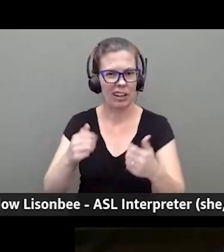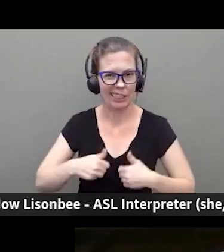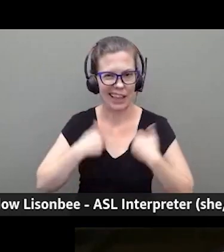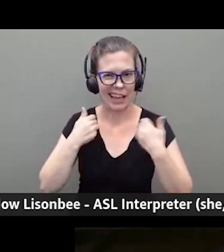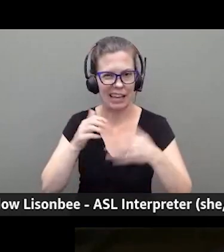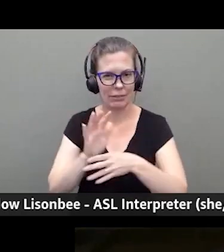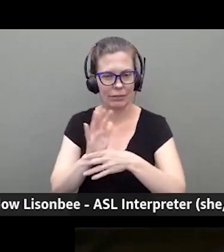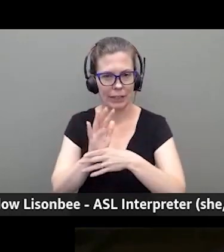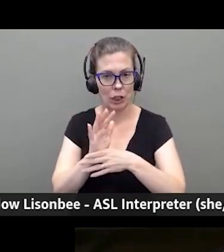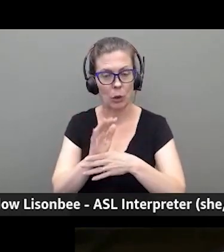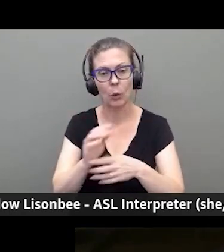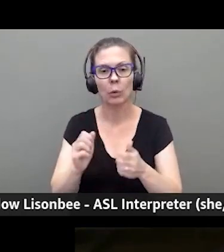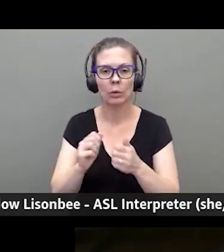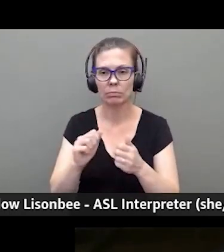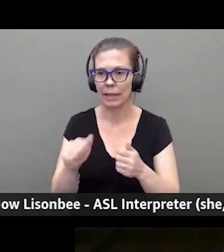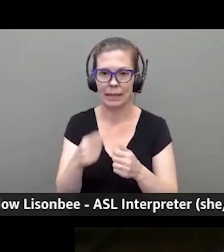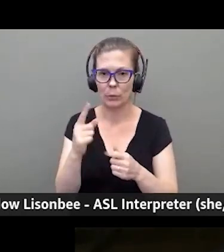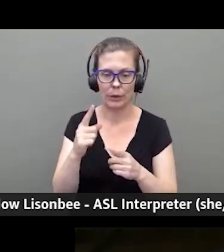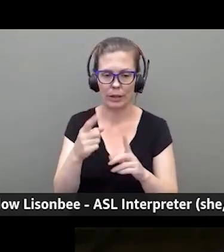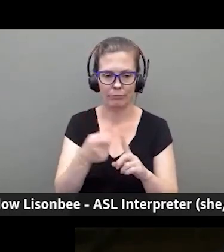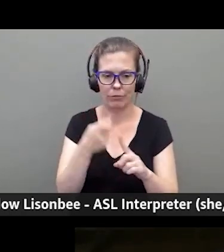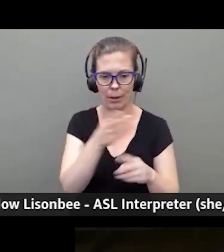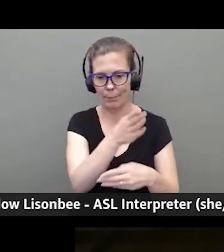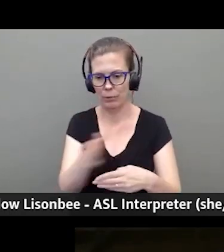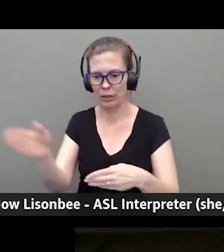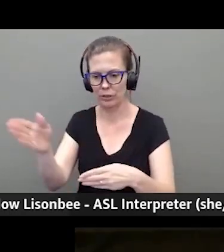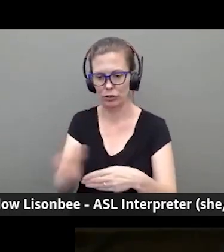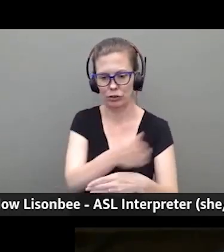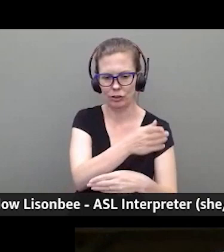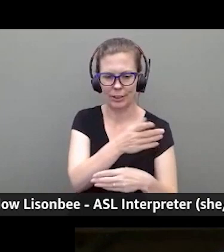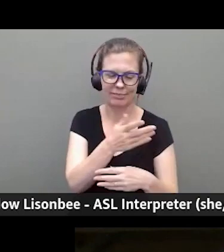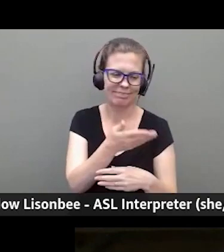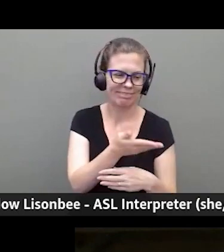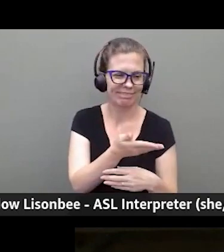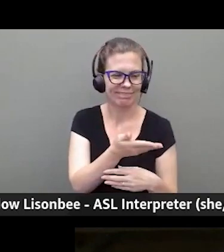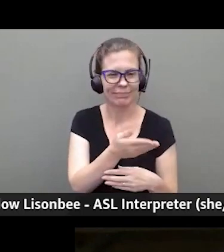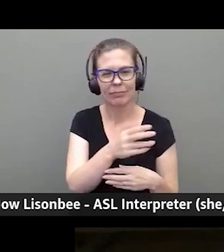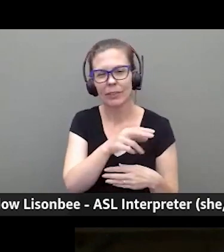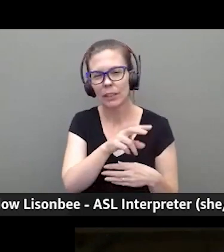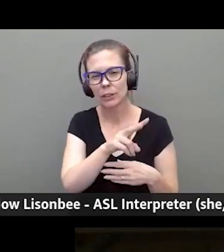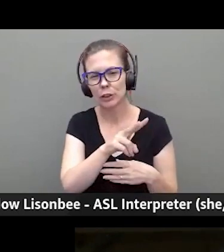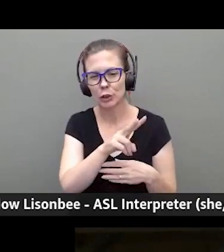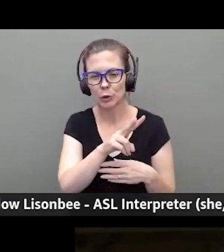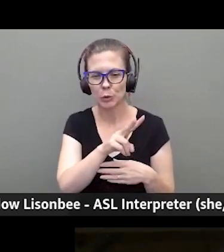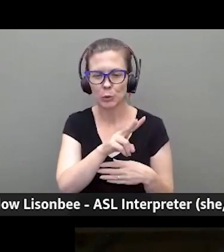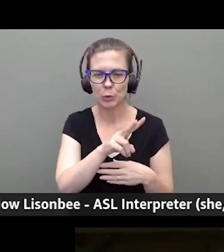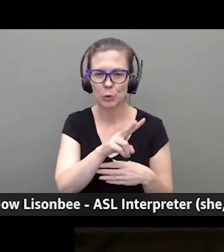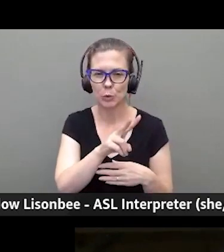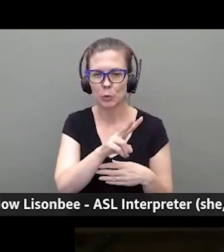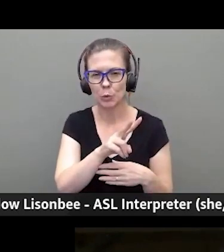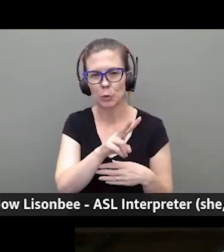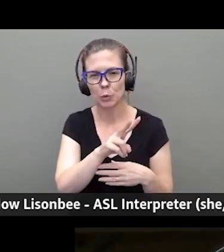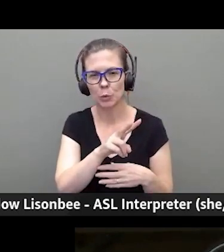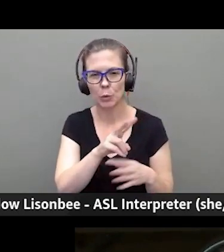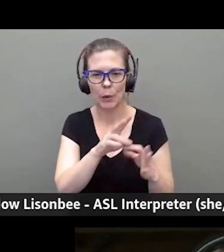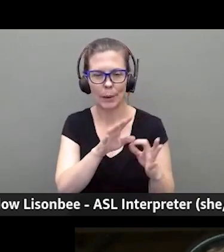video with anywhere from, I would say, two very, very